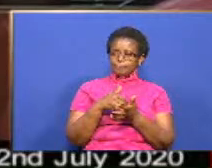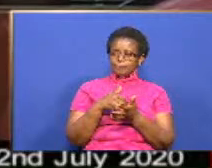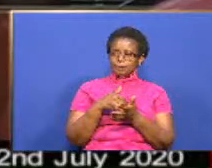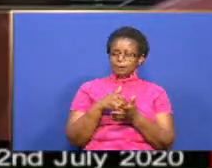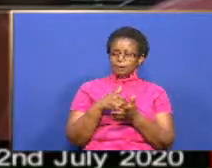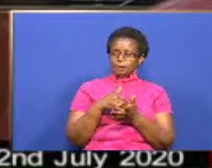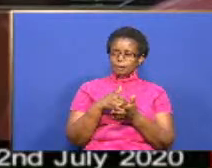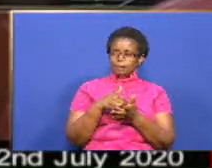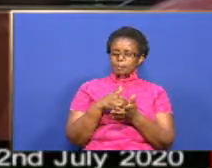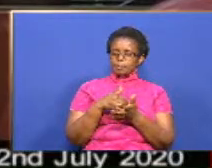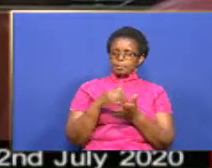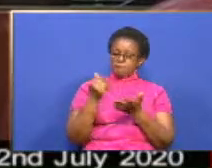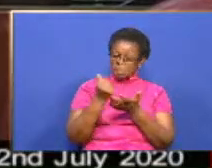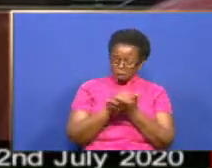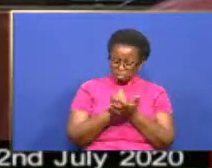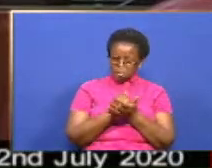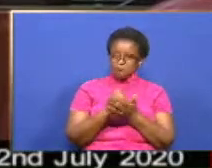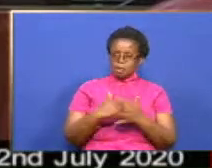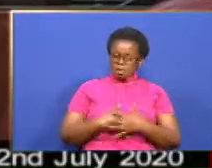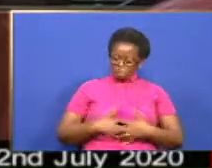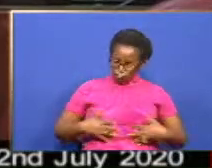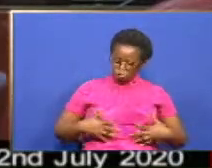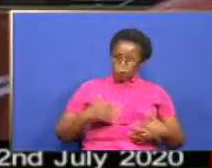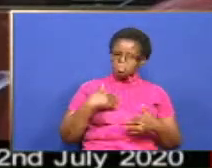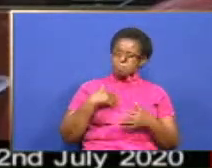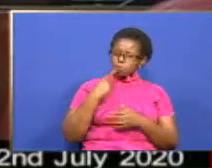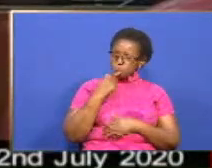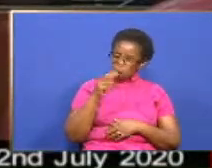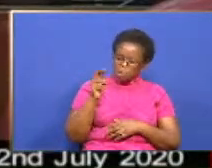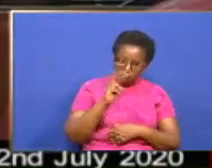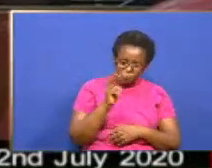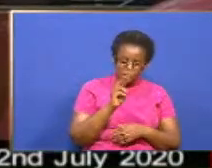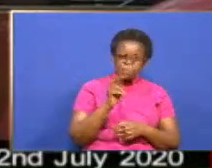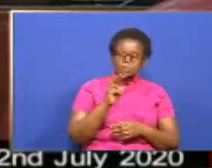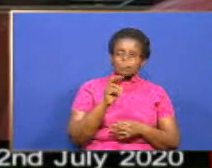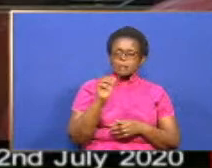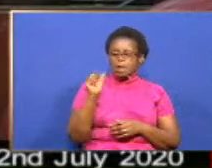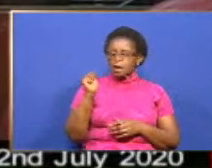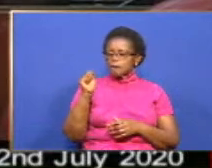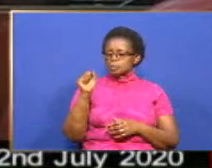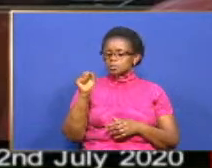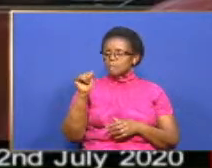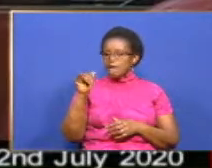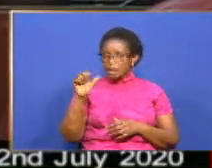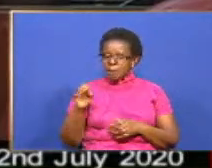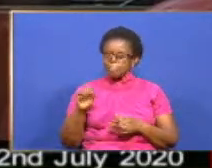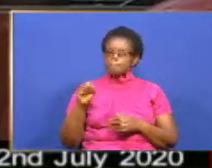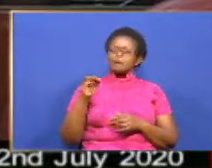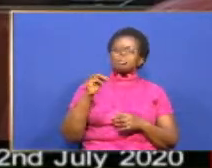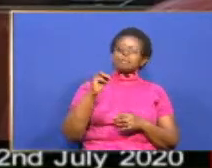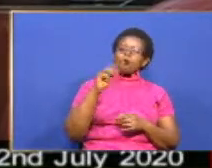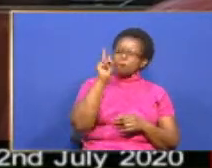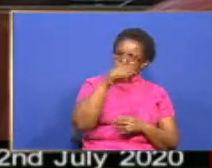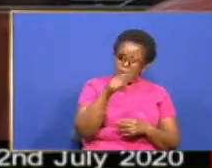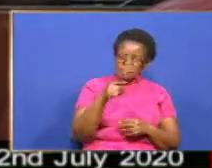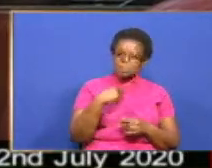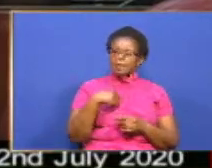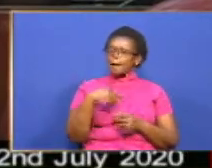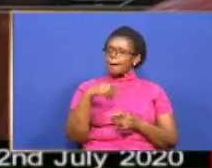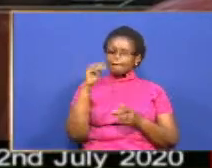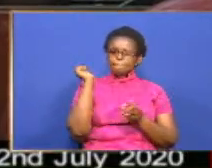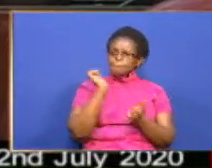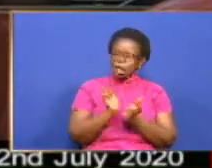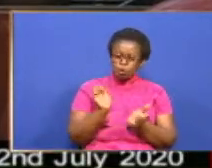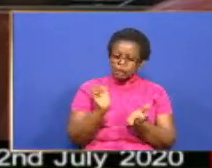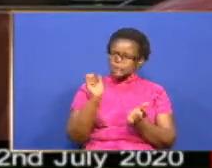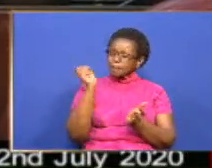the register for refugees, asylum seekers, offenses and penalties, and the repeal of the Refugees Act